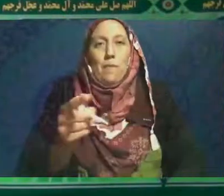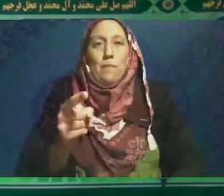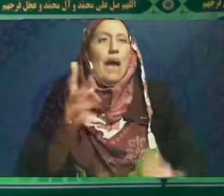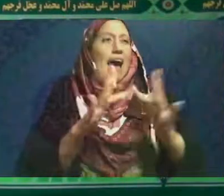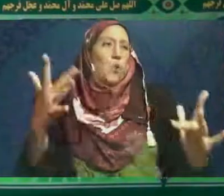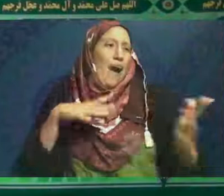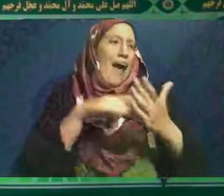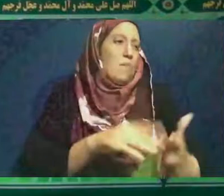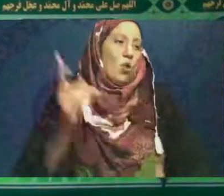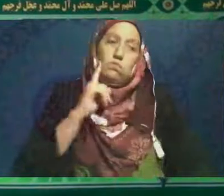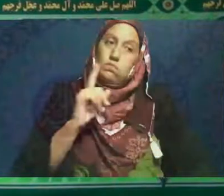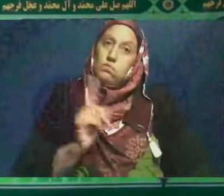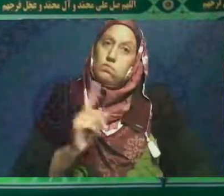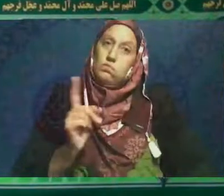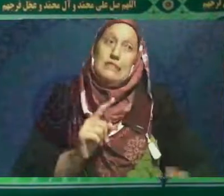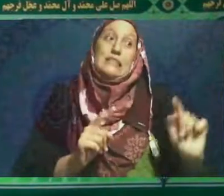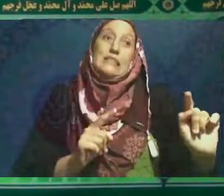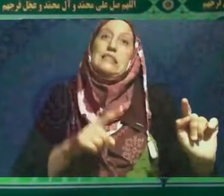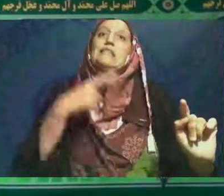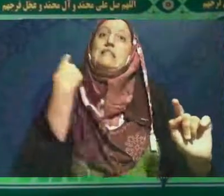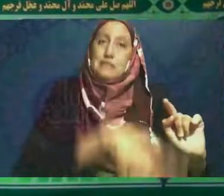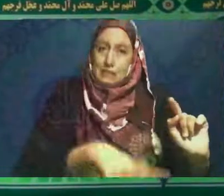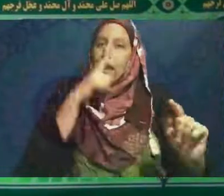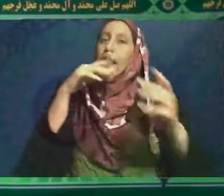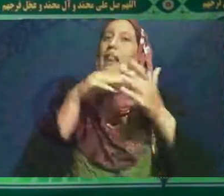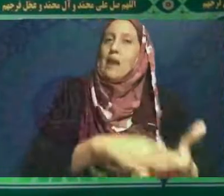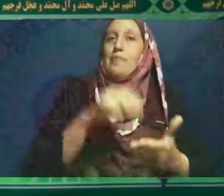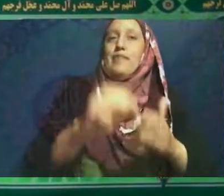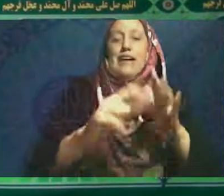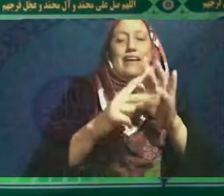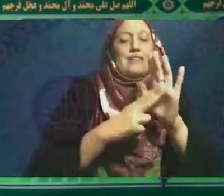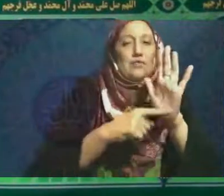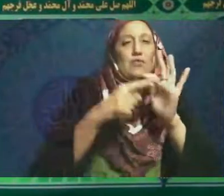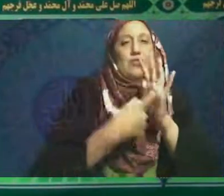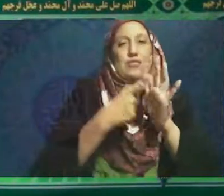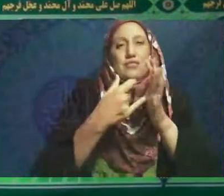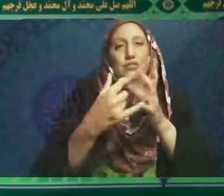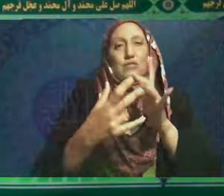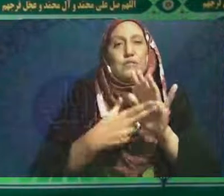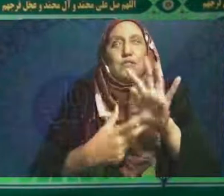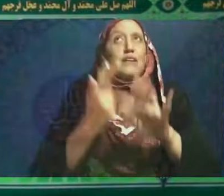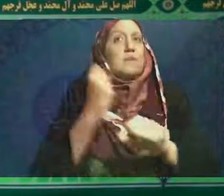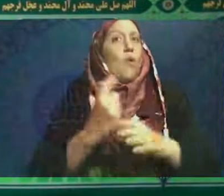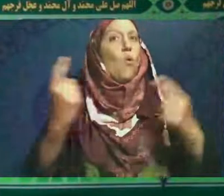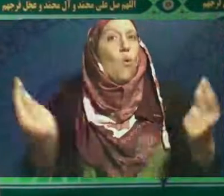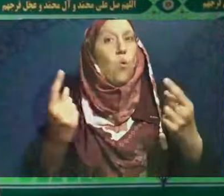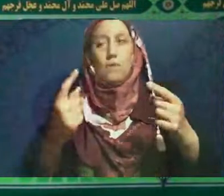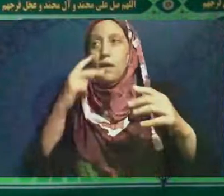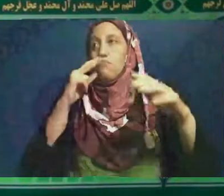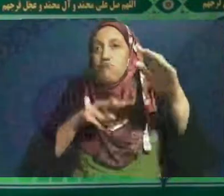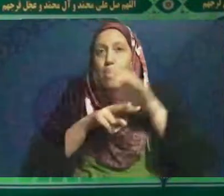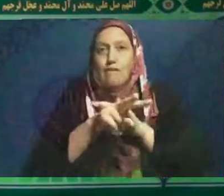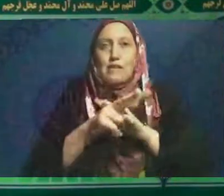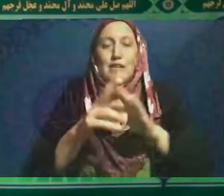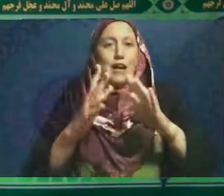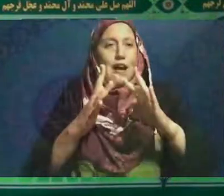Okay? So prophets, even angels, successors of the prophets, believers, all those